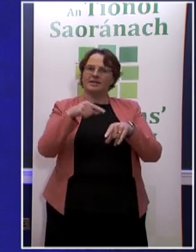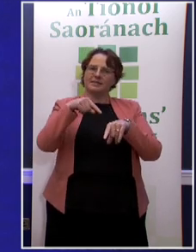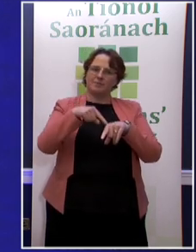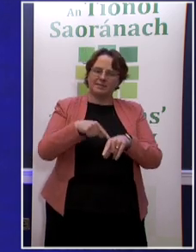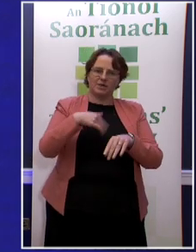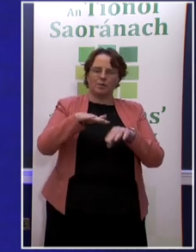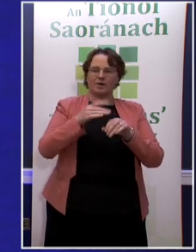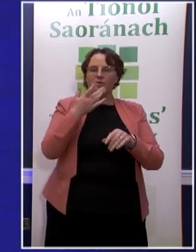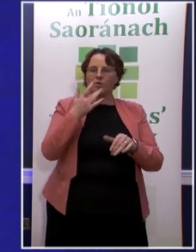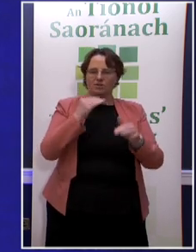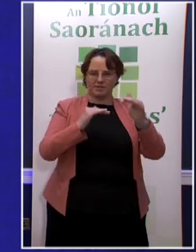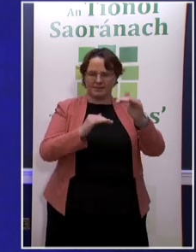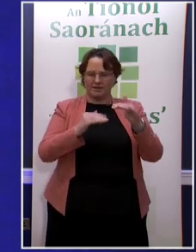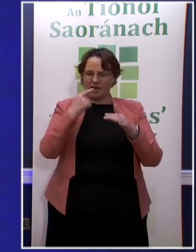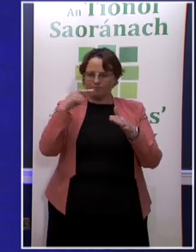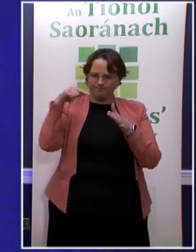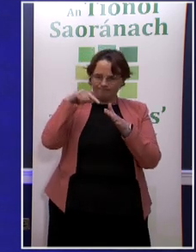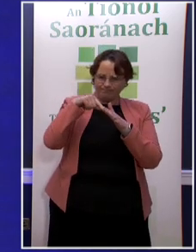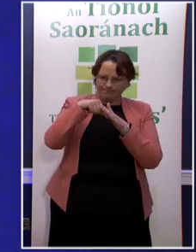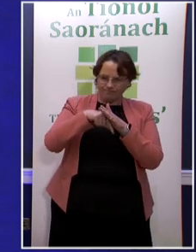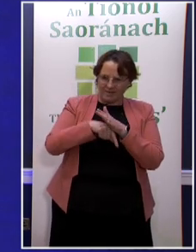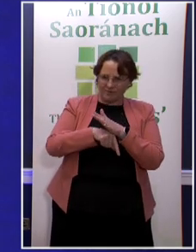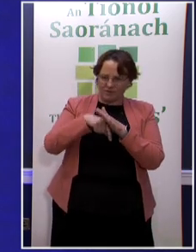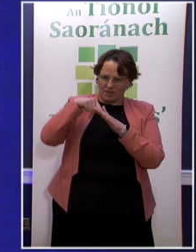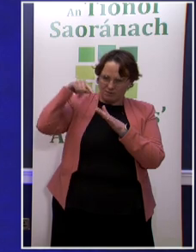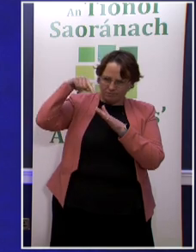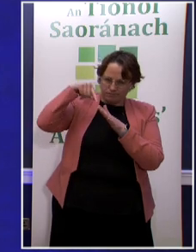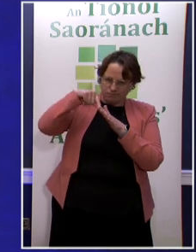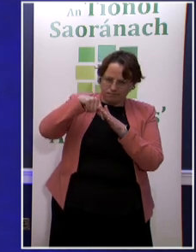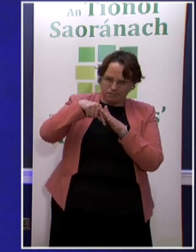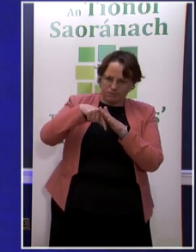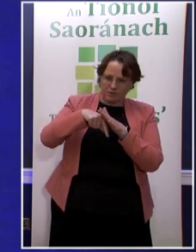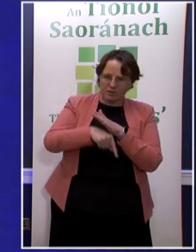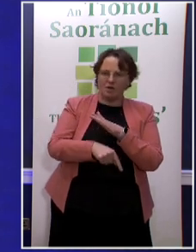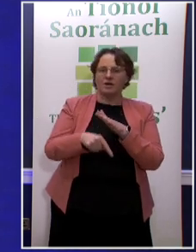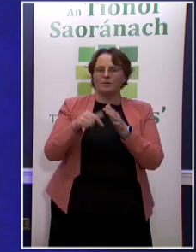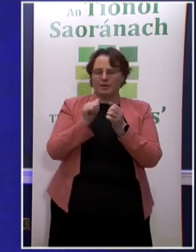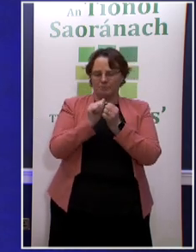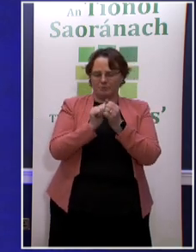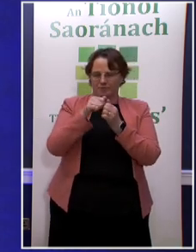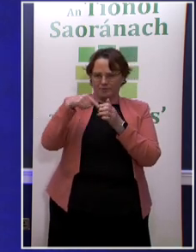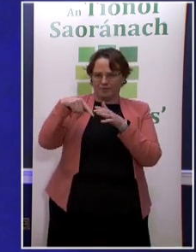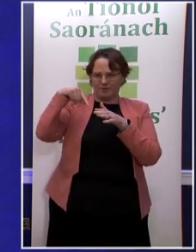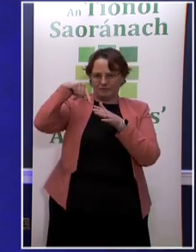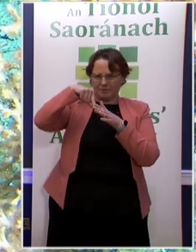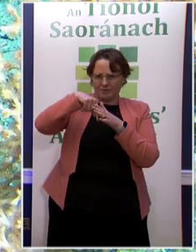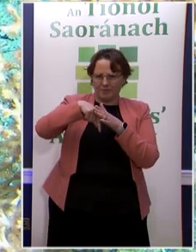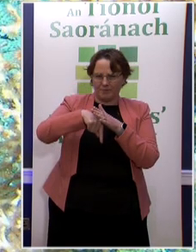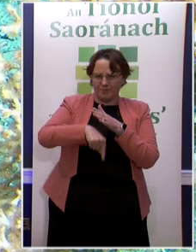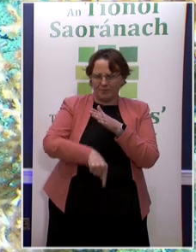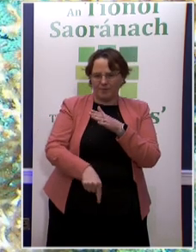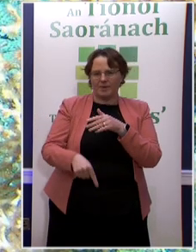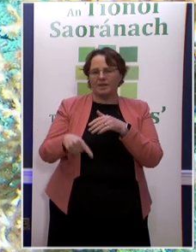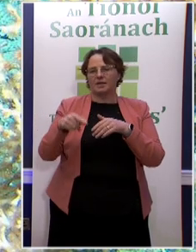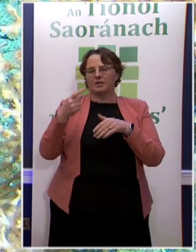pretty sparse when you get down deep, but if you go down with a modern submersible that actually has some lights, you can start to see